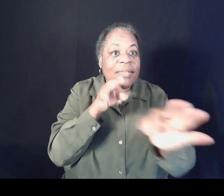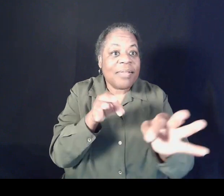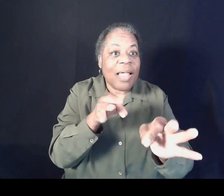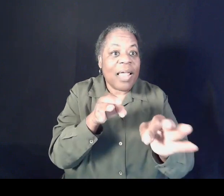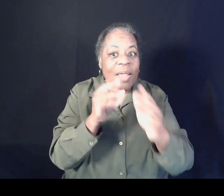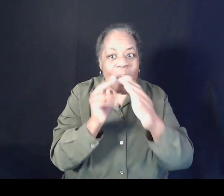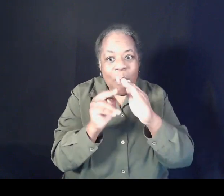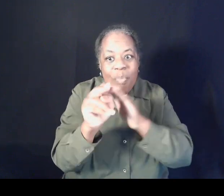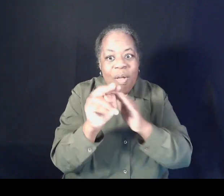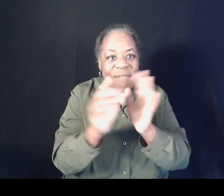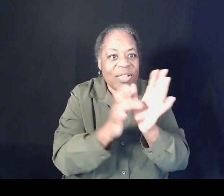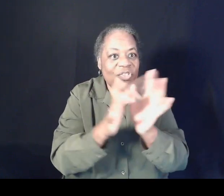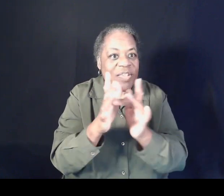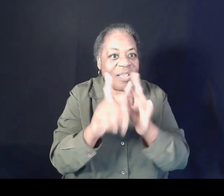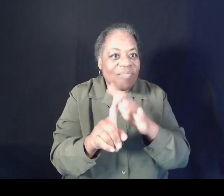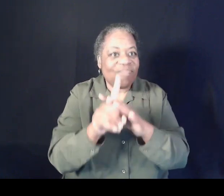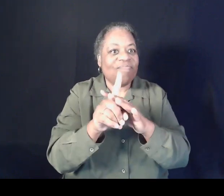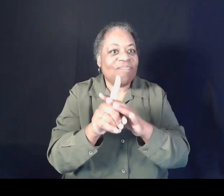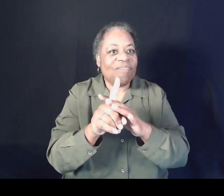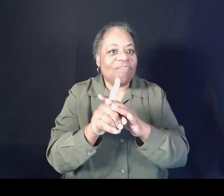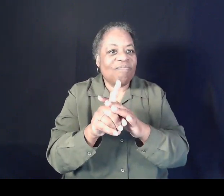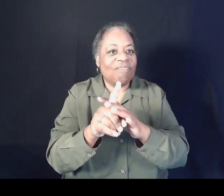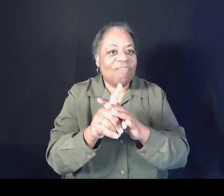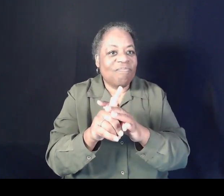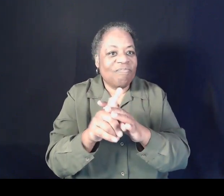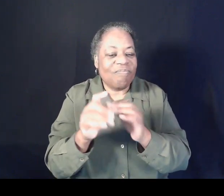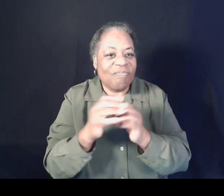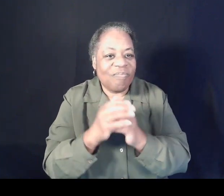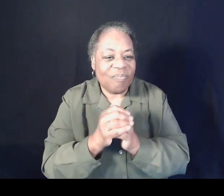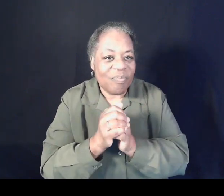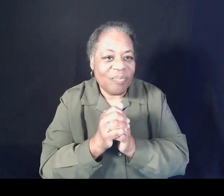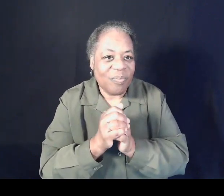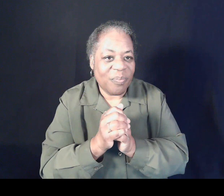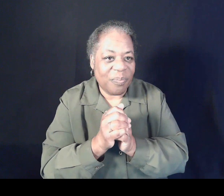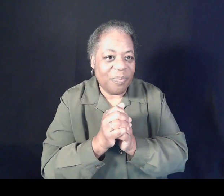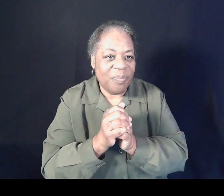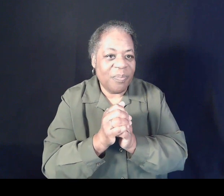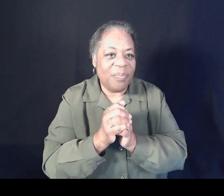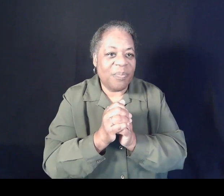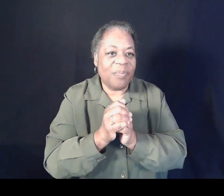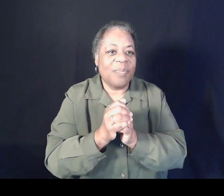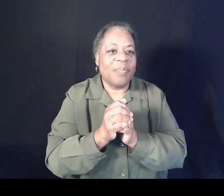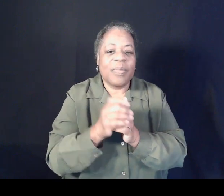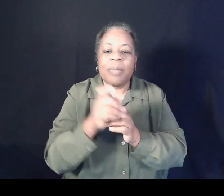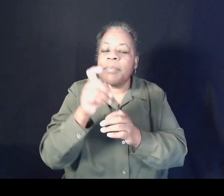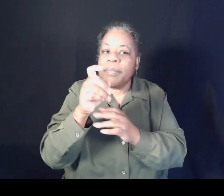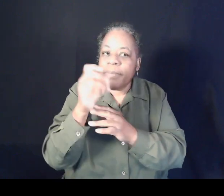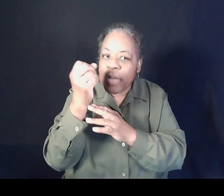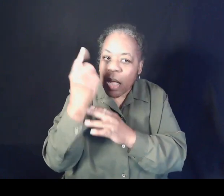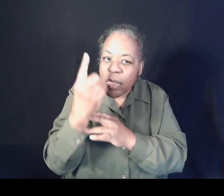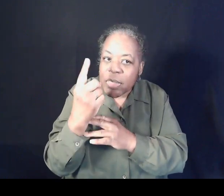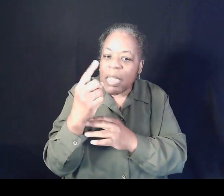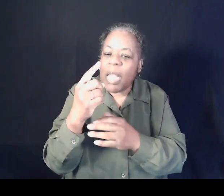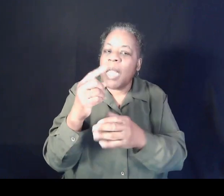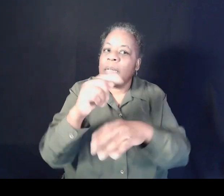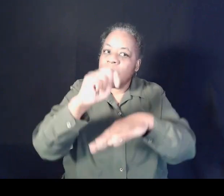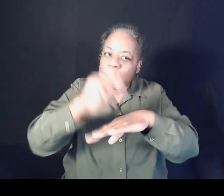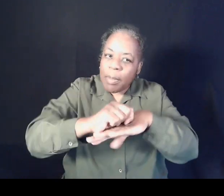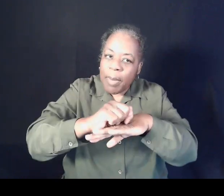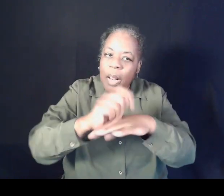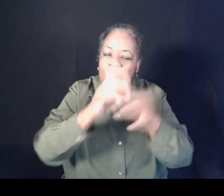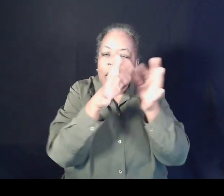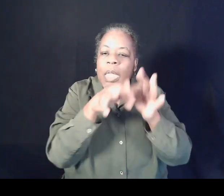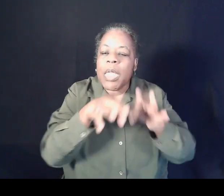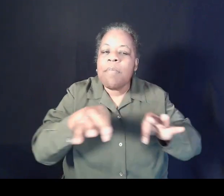understand this section of the Gospel of Mark and a major feature in this section of the Bible, you first have to understand just how important the temple is and